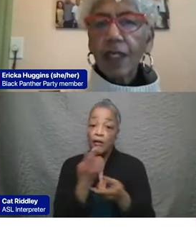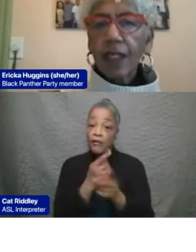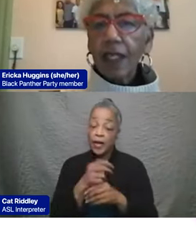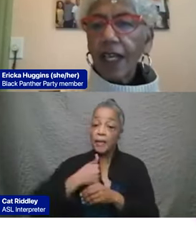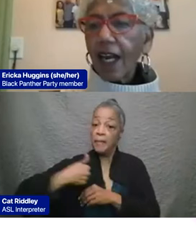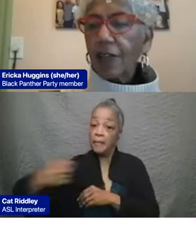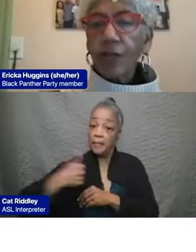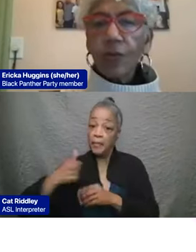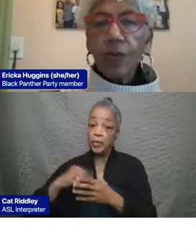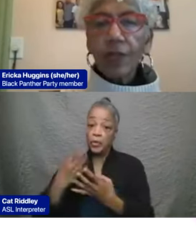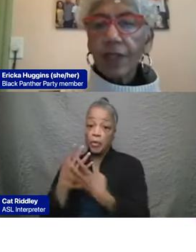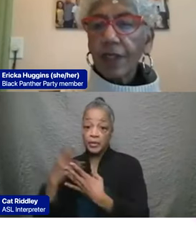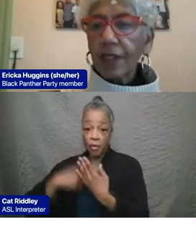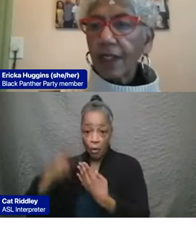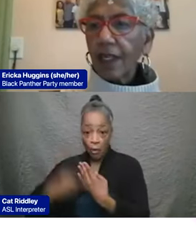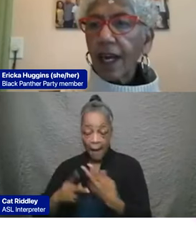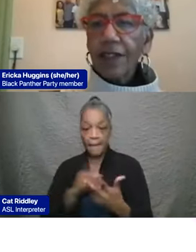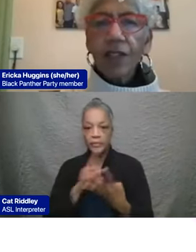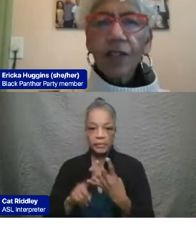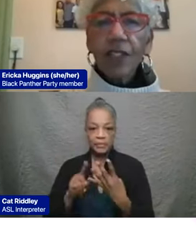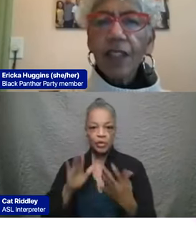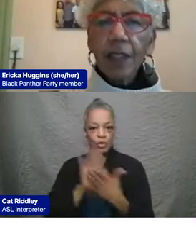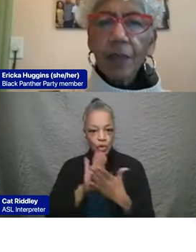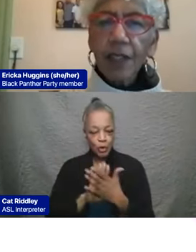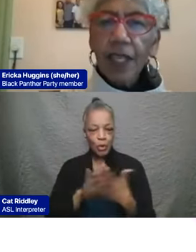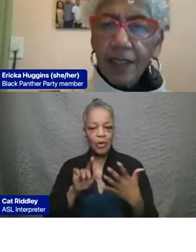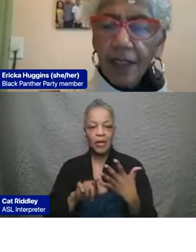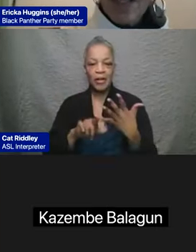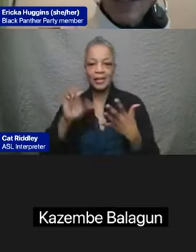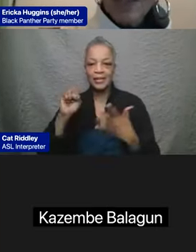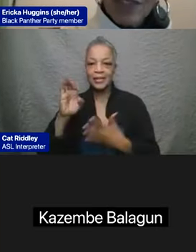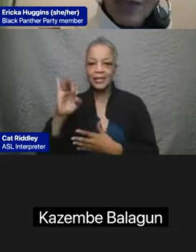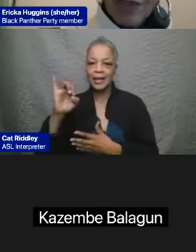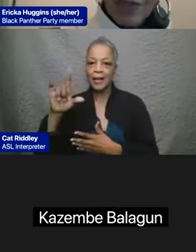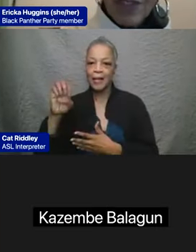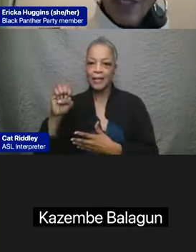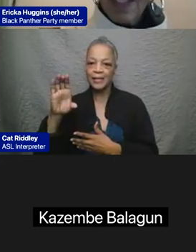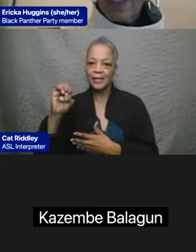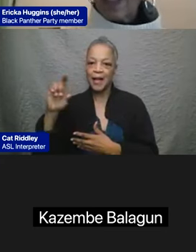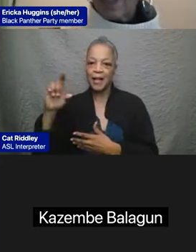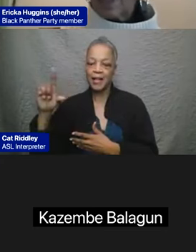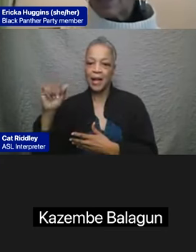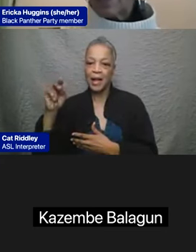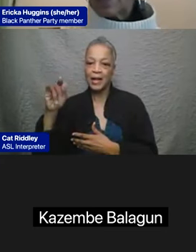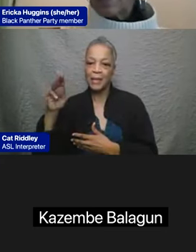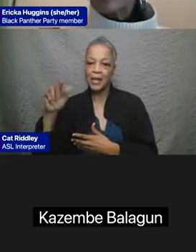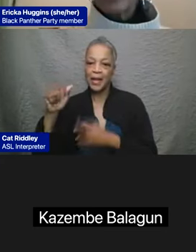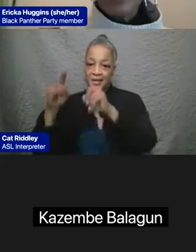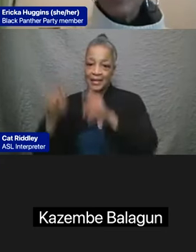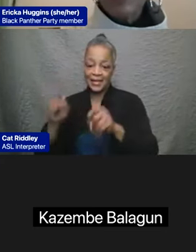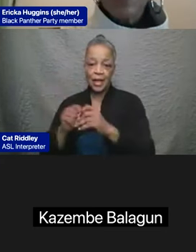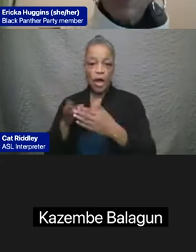programs, our schools, our sickle cell anemia testing on street corners,